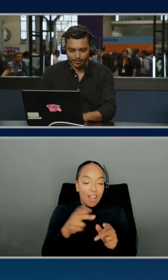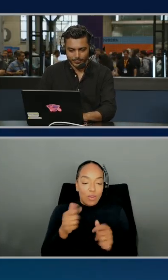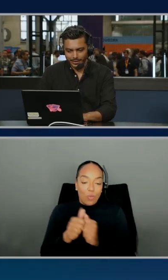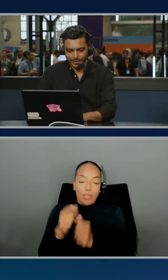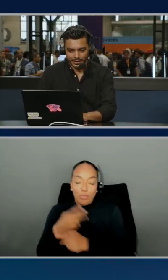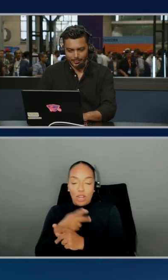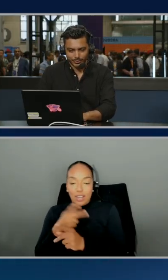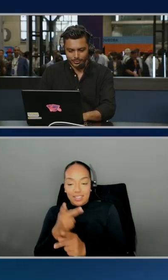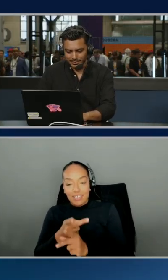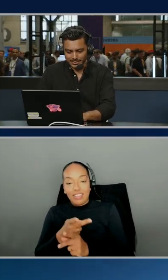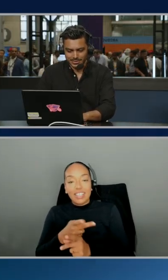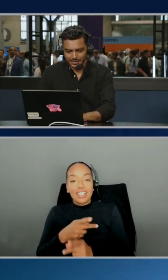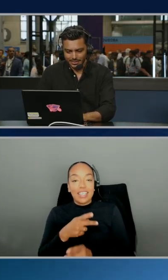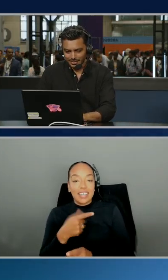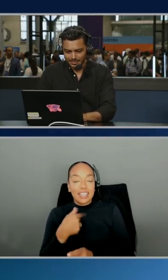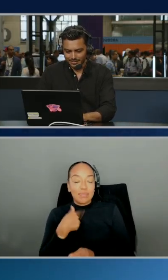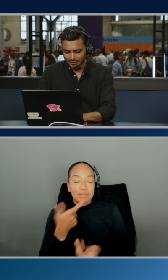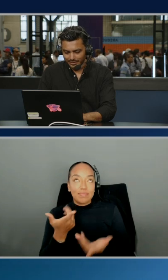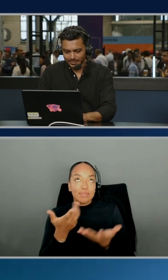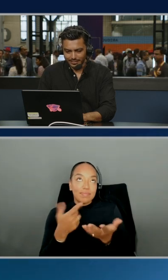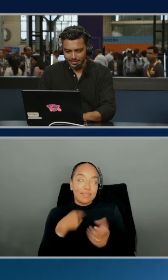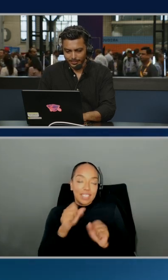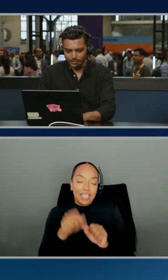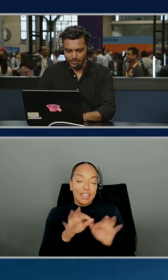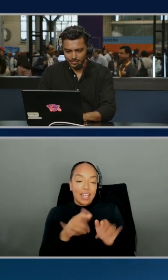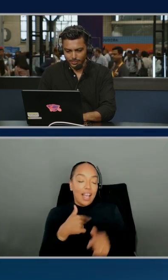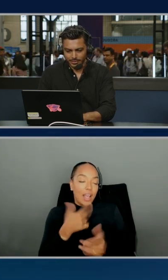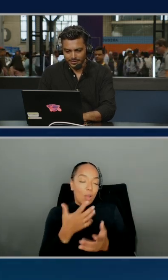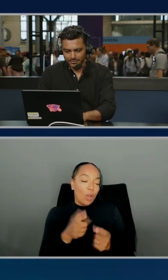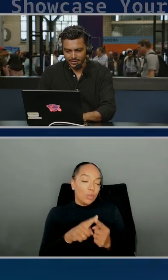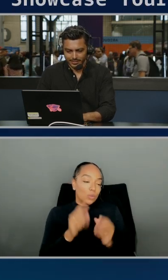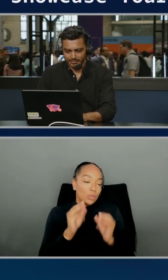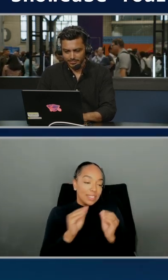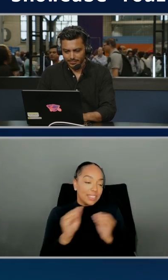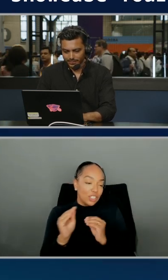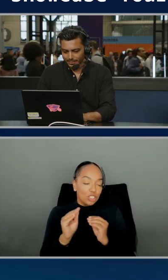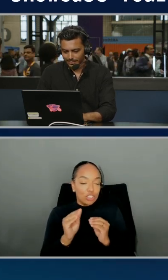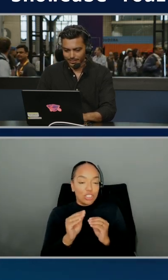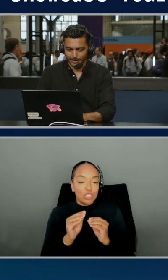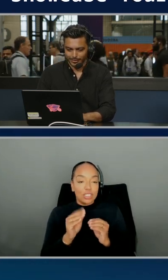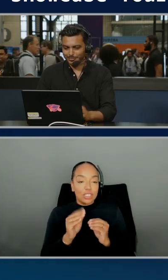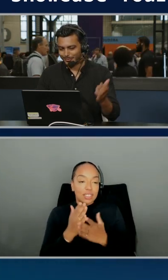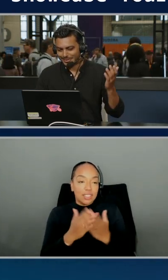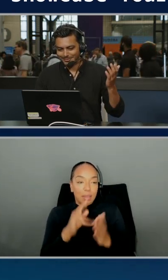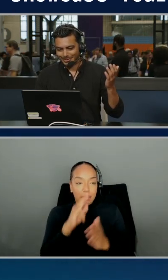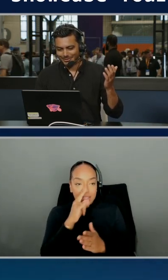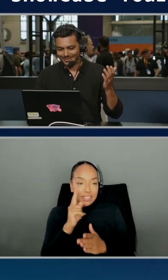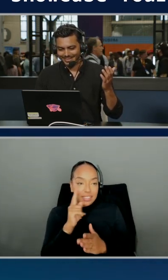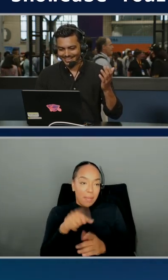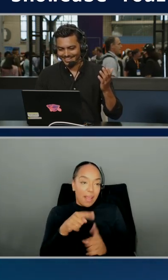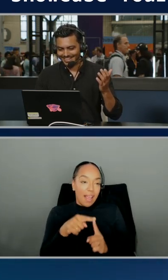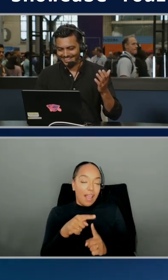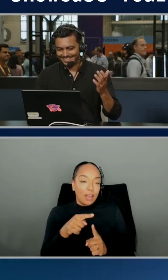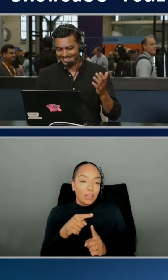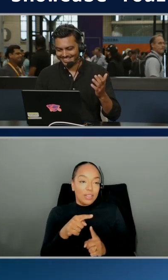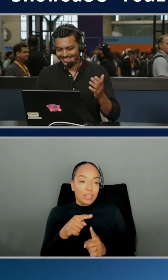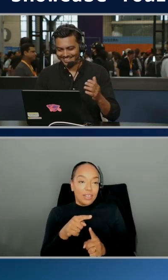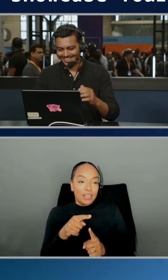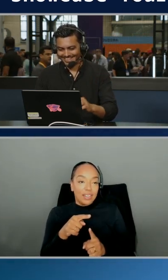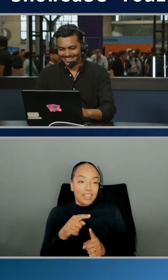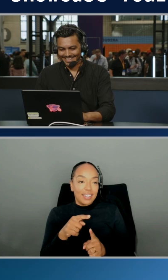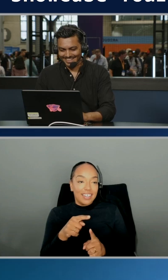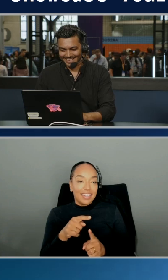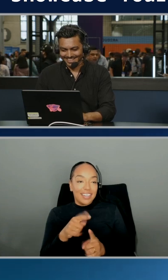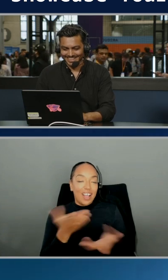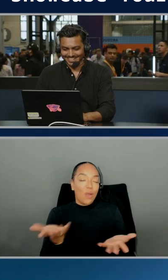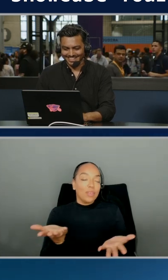I want to teach certain kids about Roman history. Oh, come on. No, then whatever. Like the next meme.